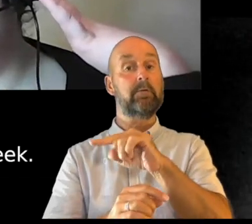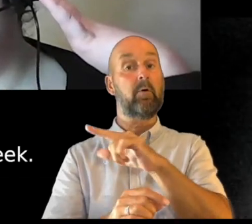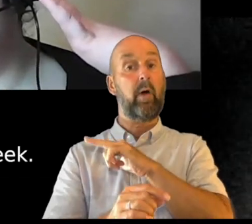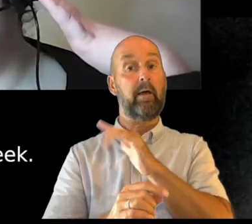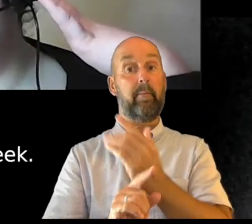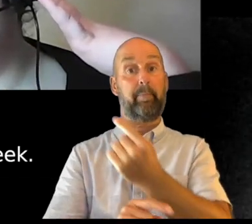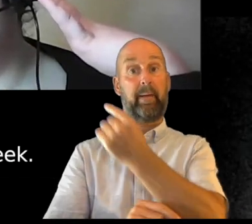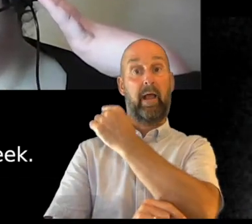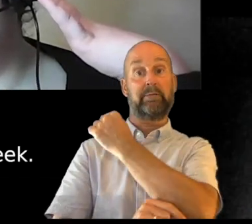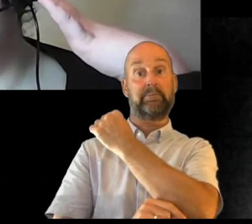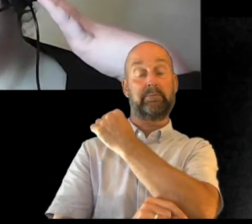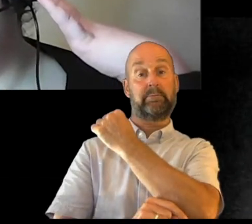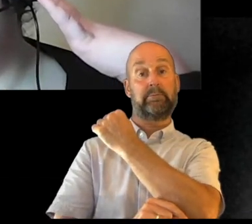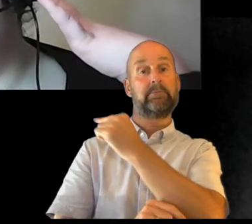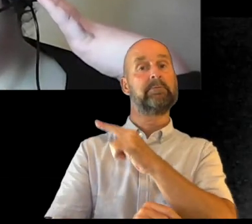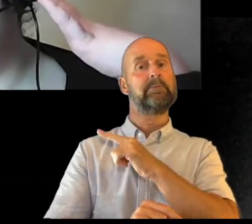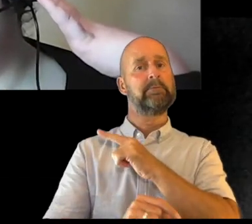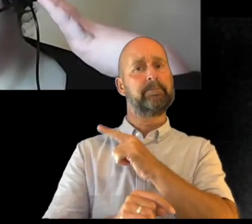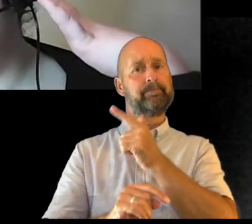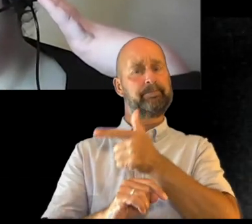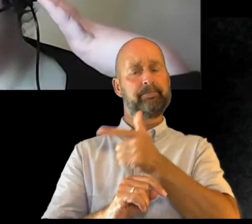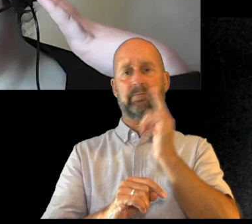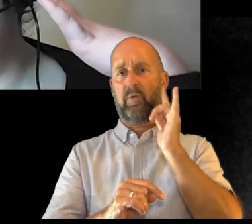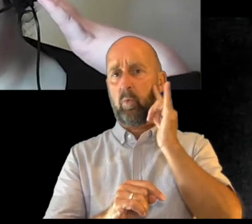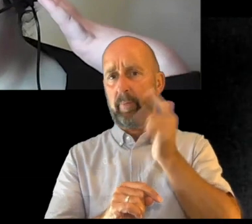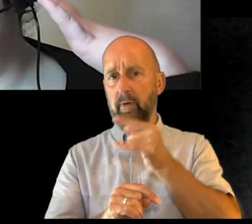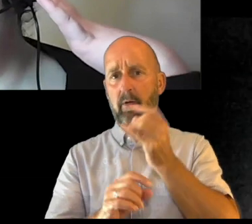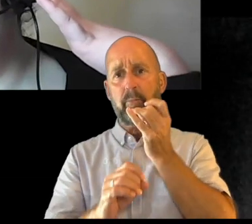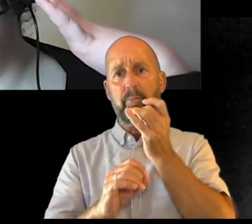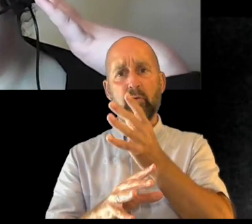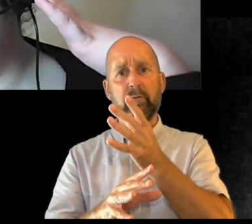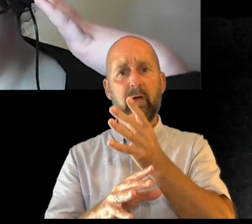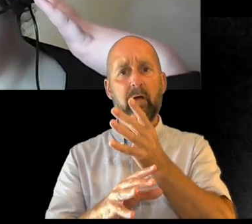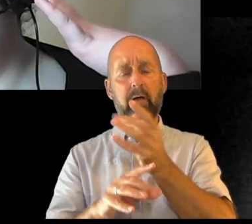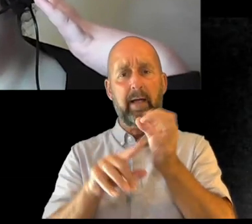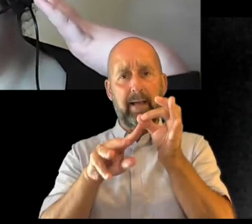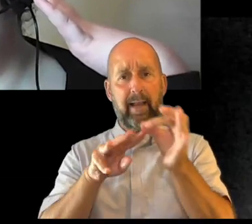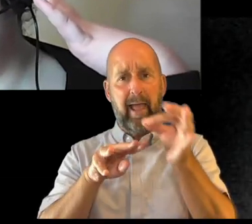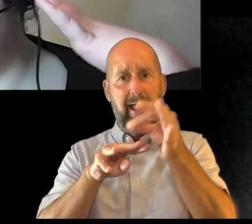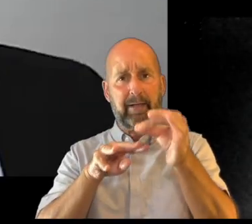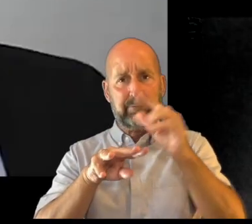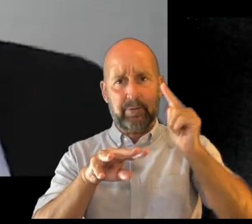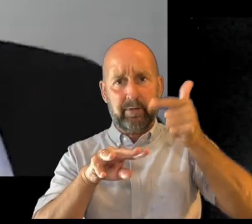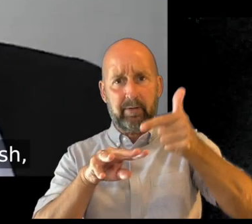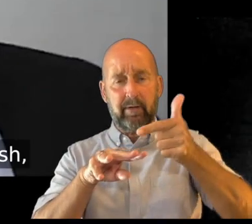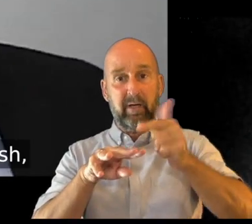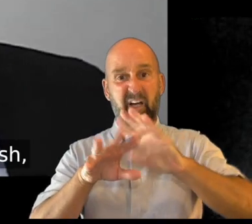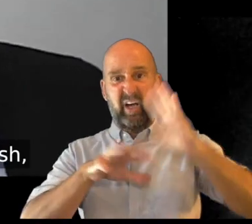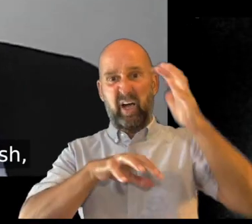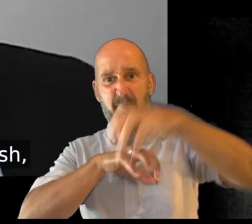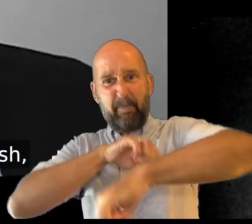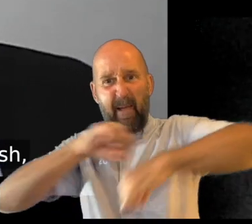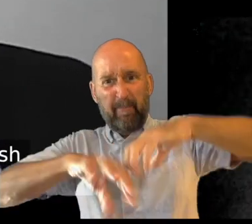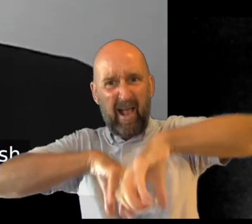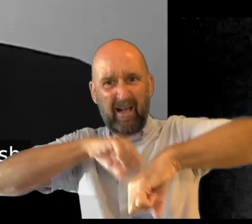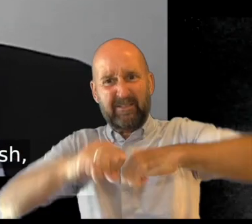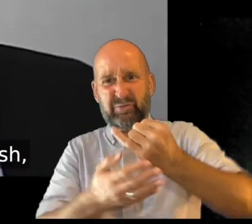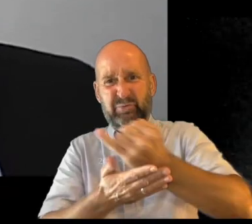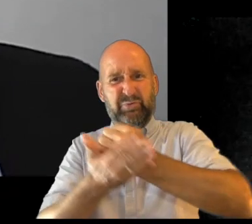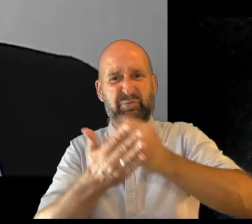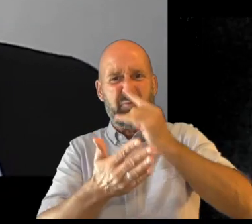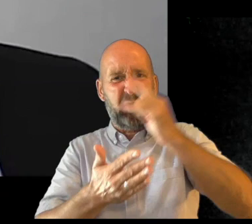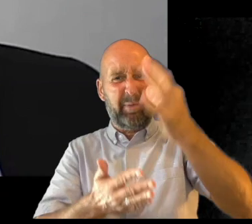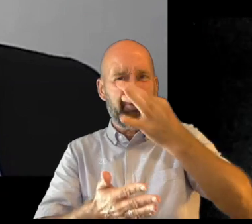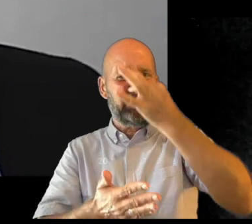London Fashion Week. Close on headset woman's beautiful jade nails as they Plunge into bin bags of putrid